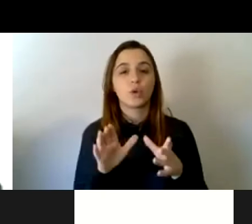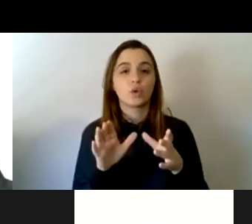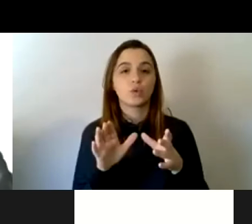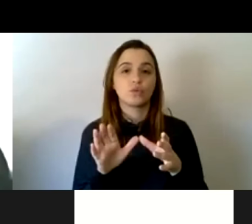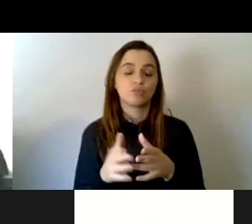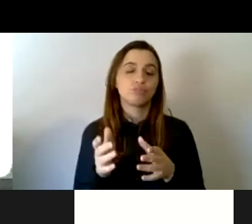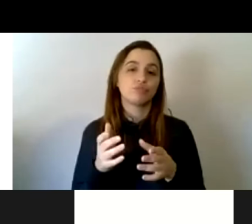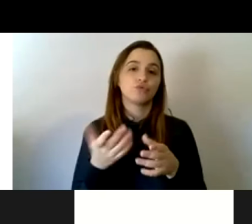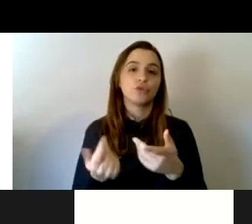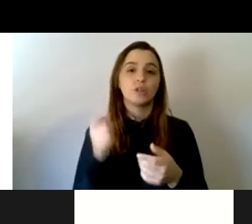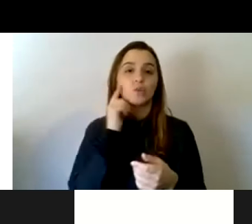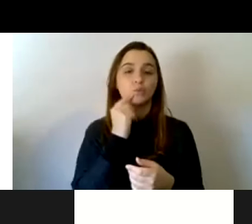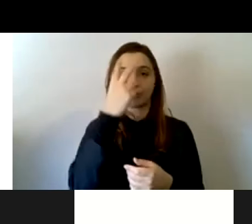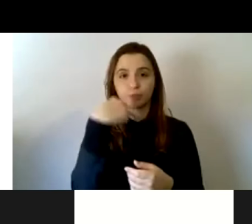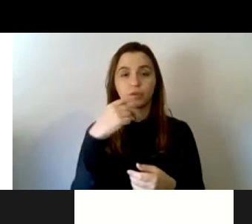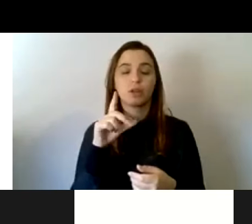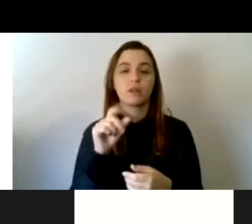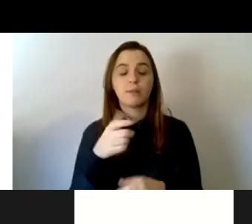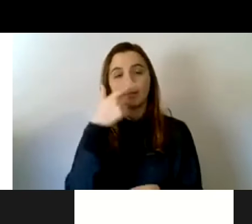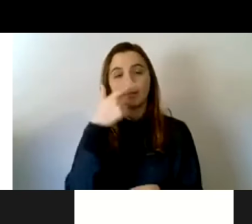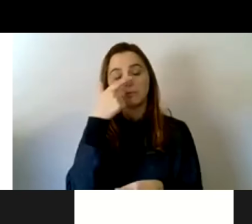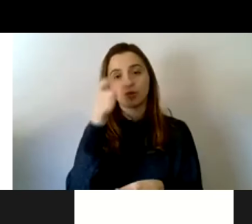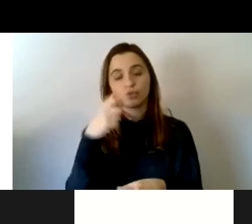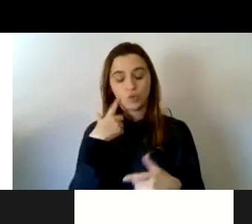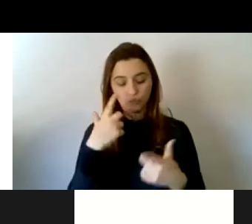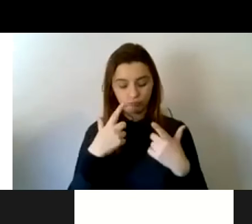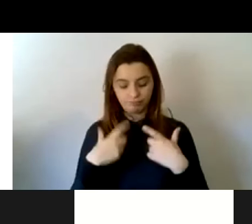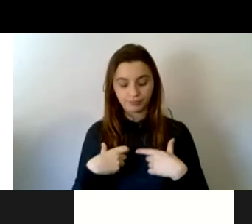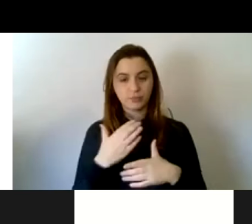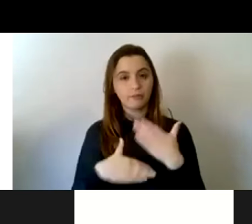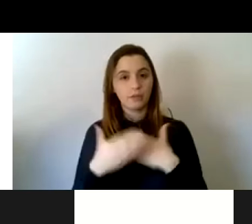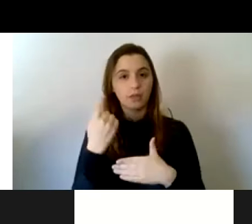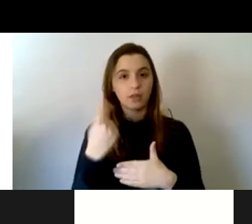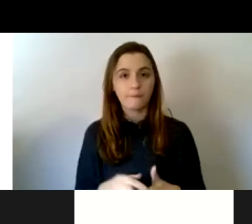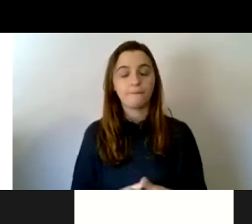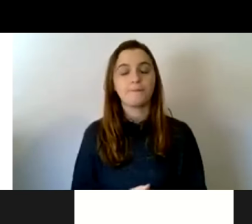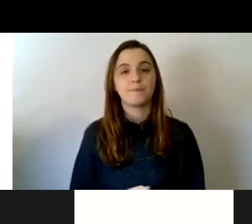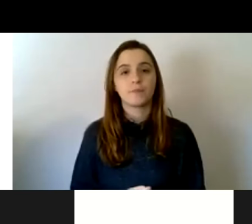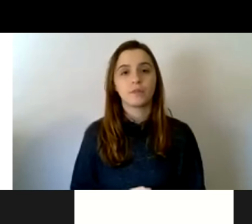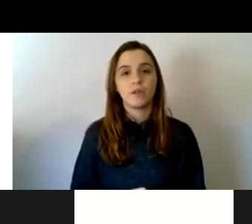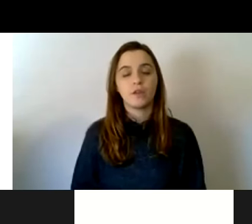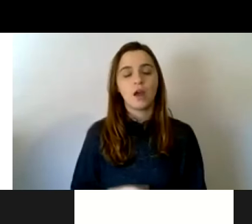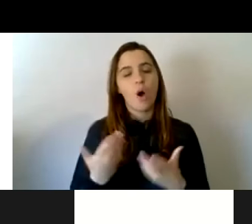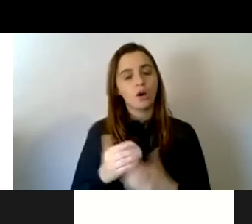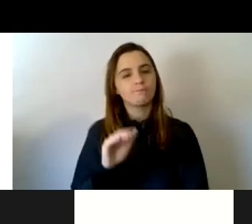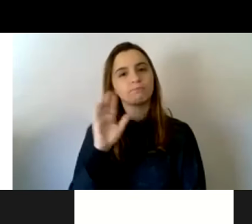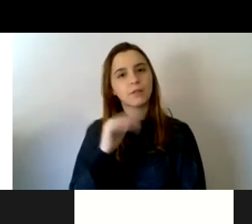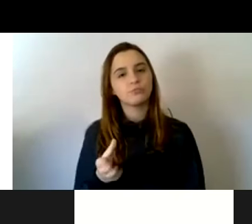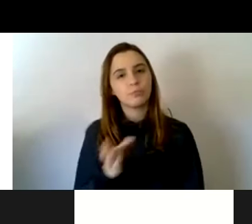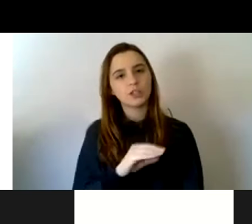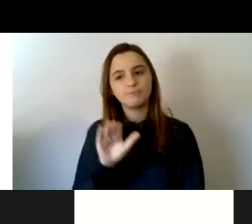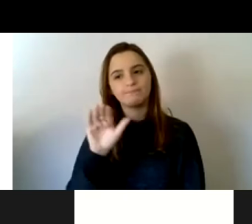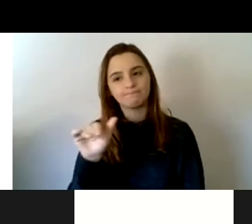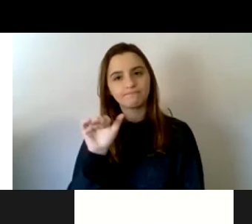with physical disability, are more and more consulted before decision making in